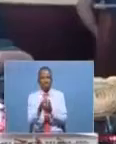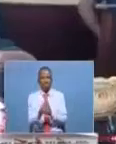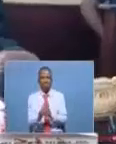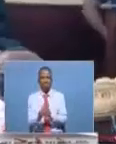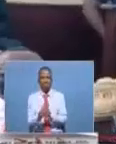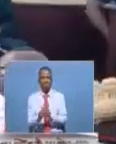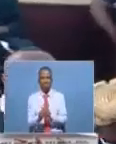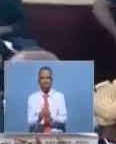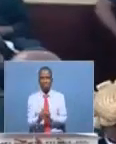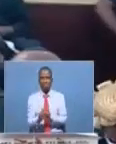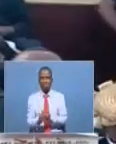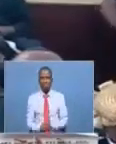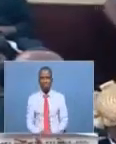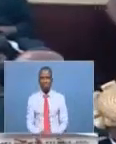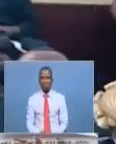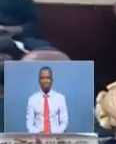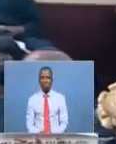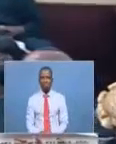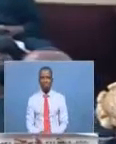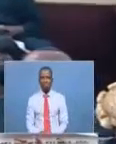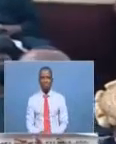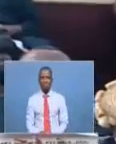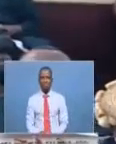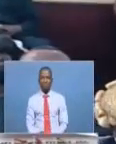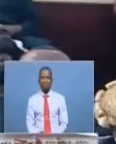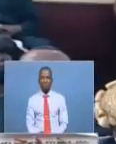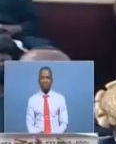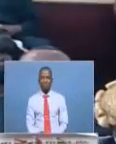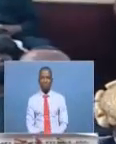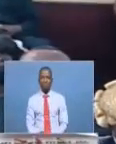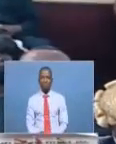that we've alluded to,